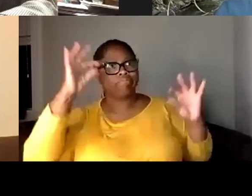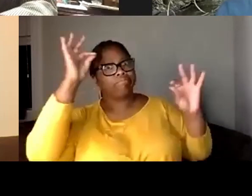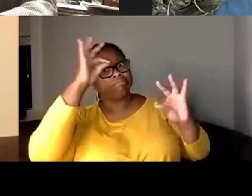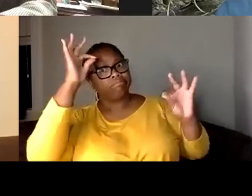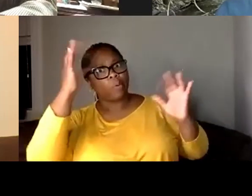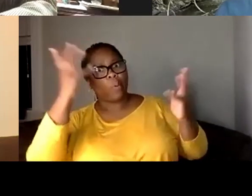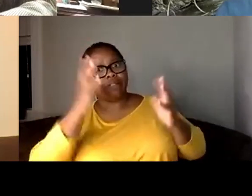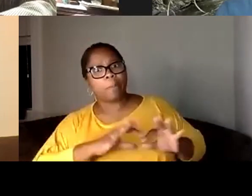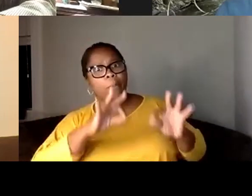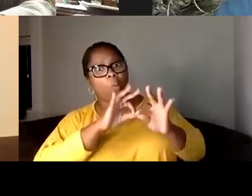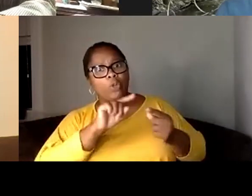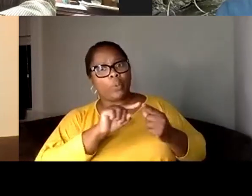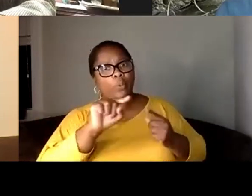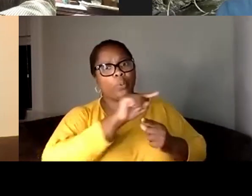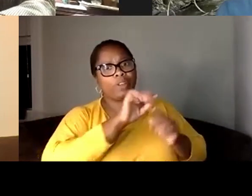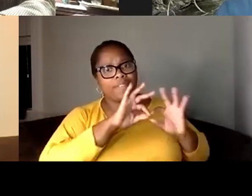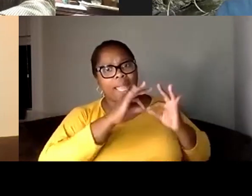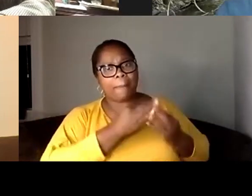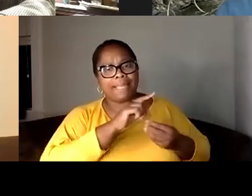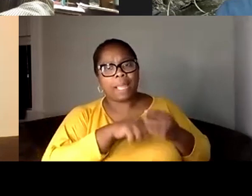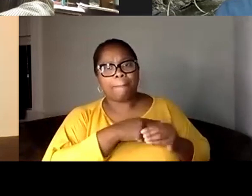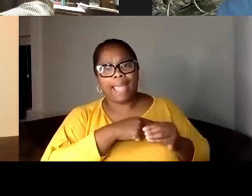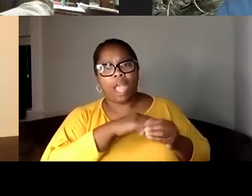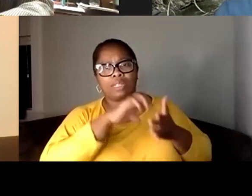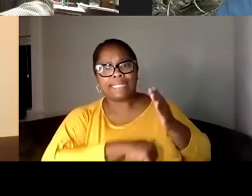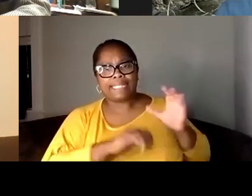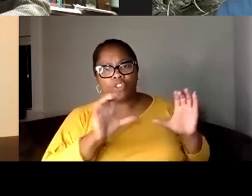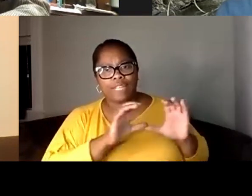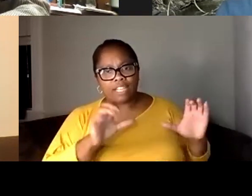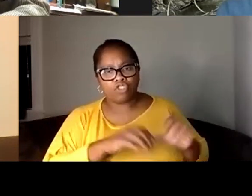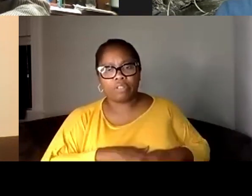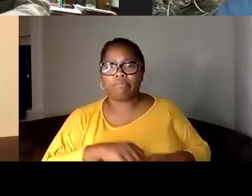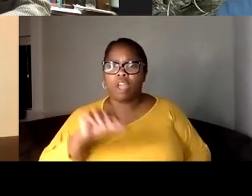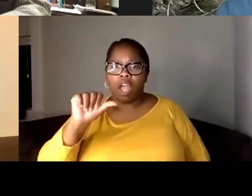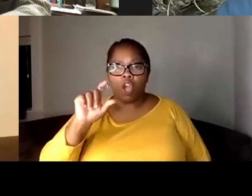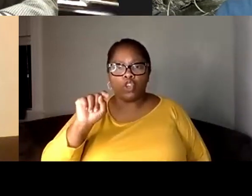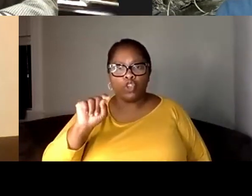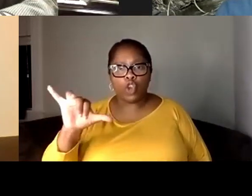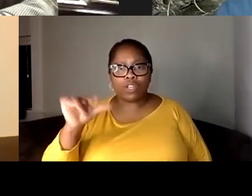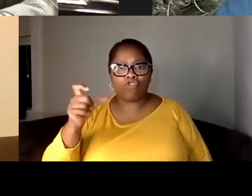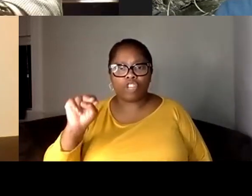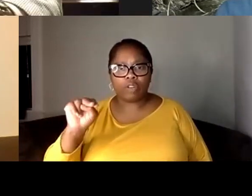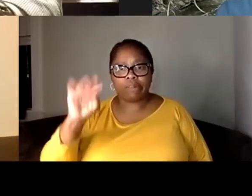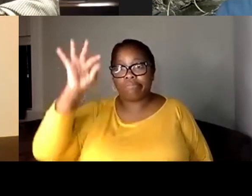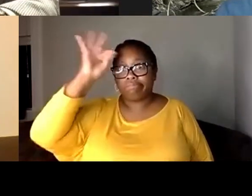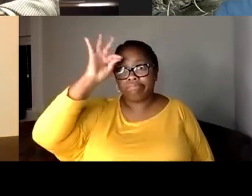to a family when it comes to decertification, nor does the Attorney General's office or